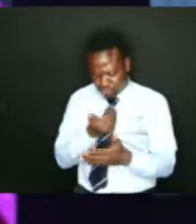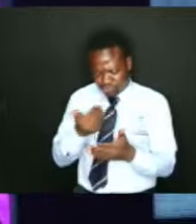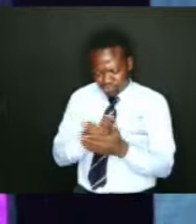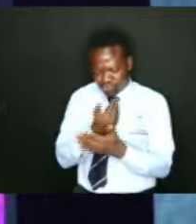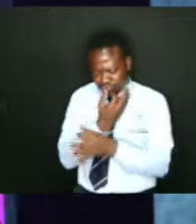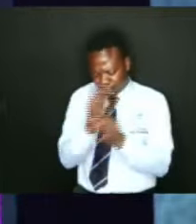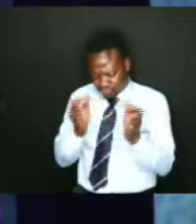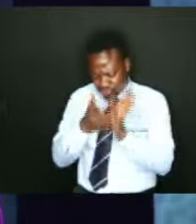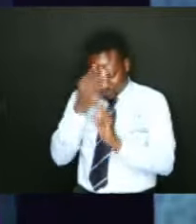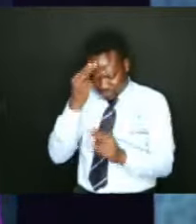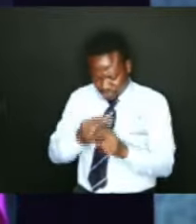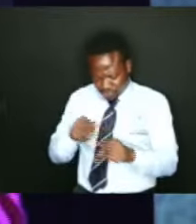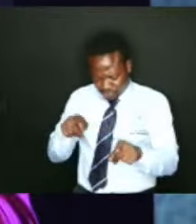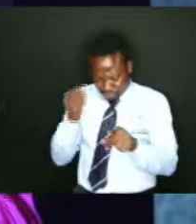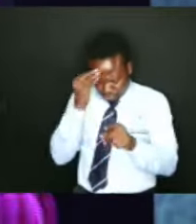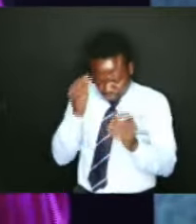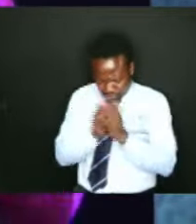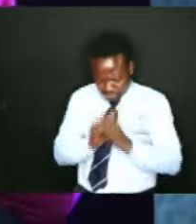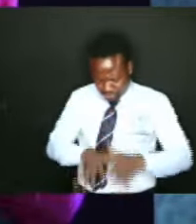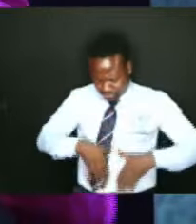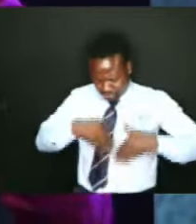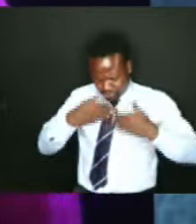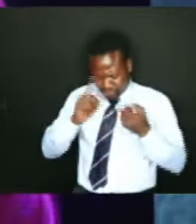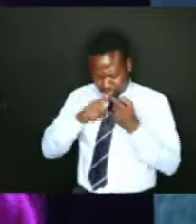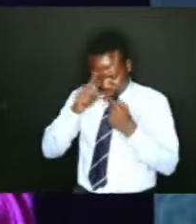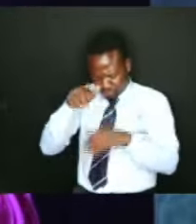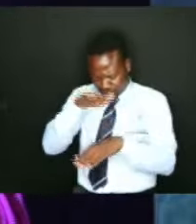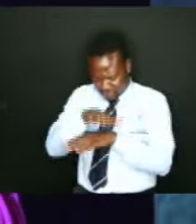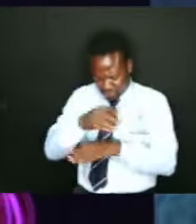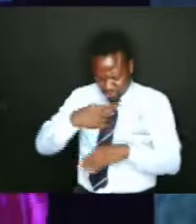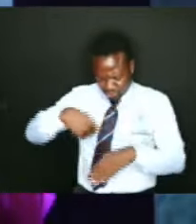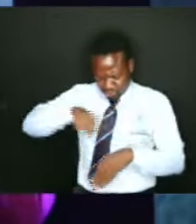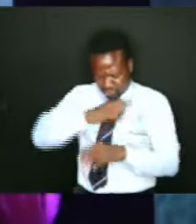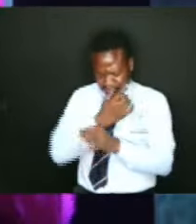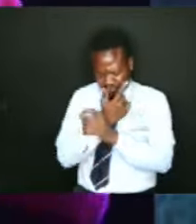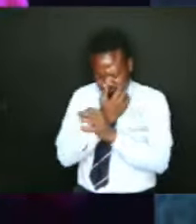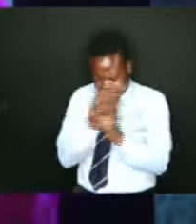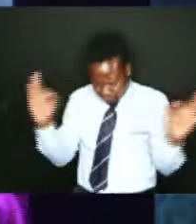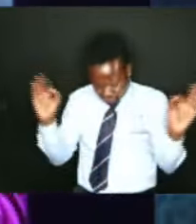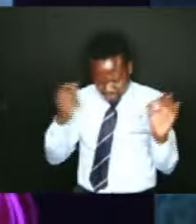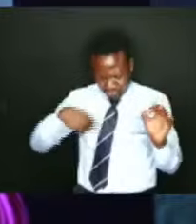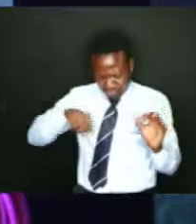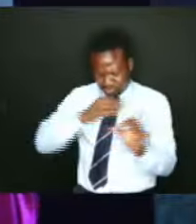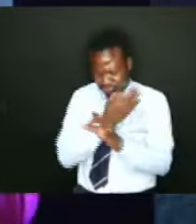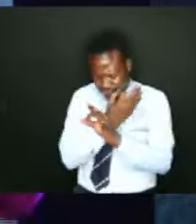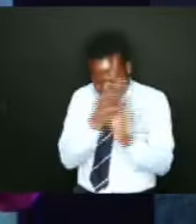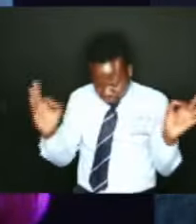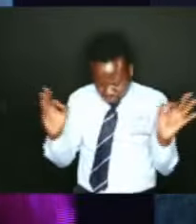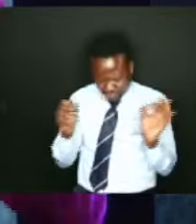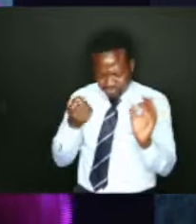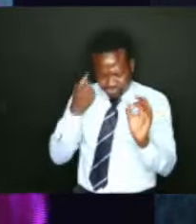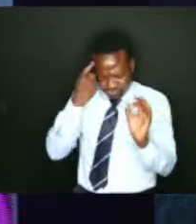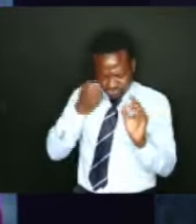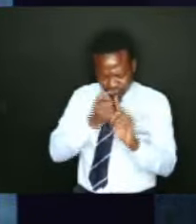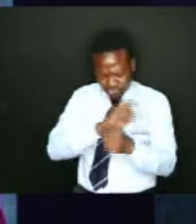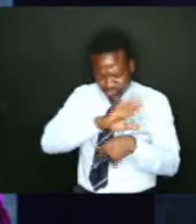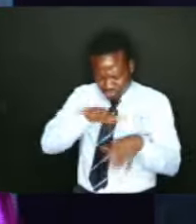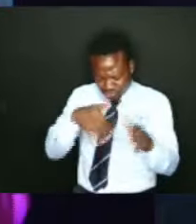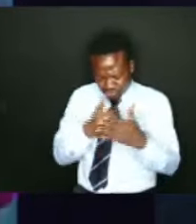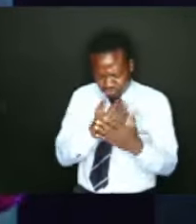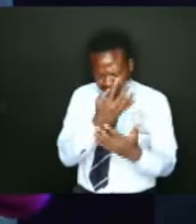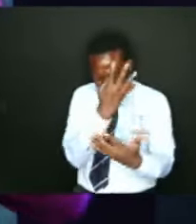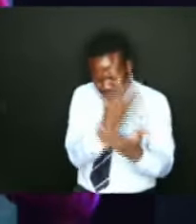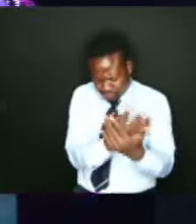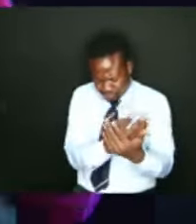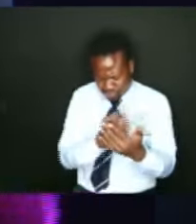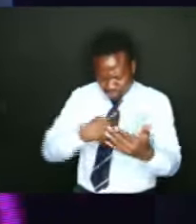by confessing unto you tonight, we are liberated. Jesus, we have been set free from every bondage. Yes, Lord.